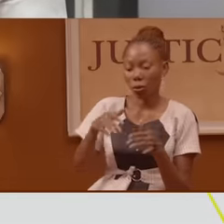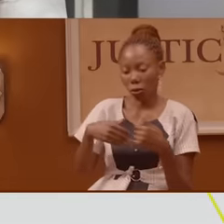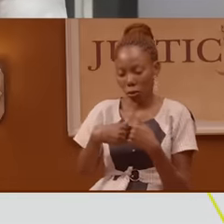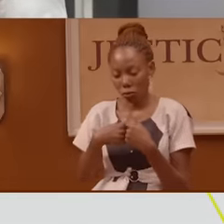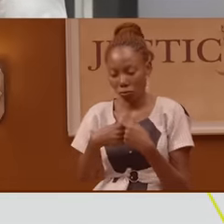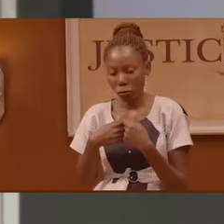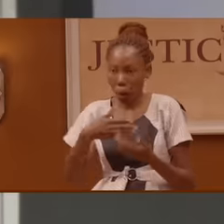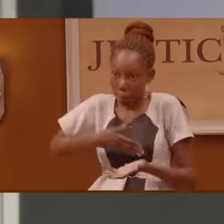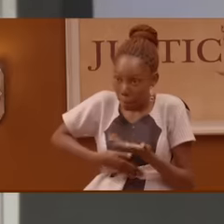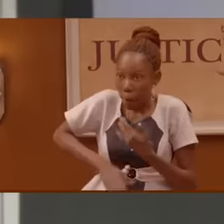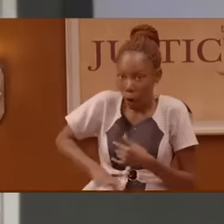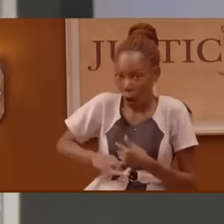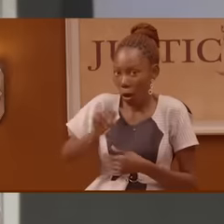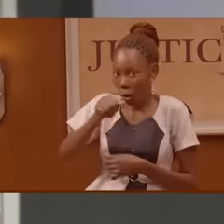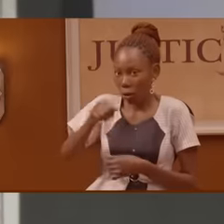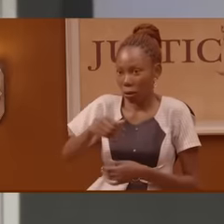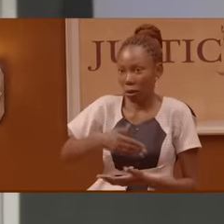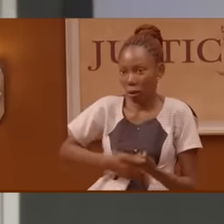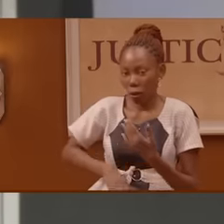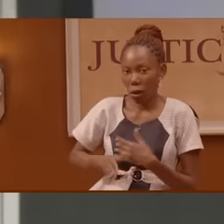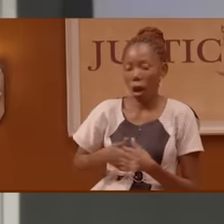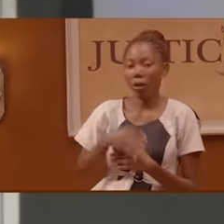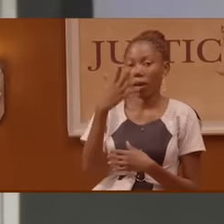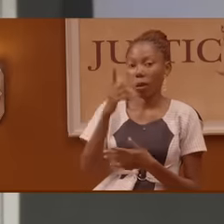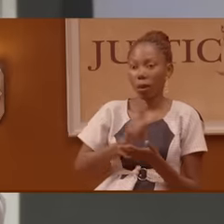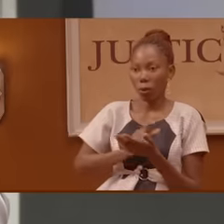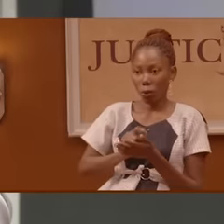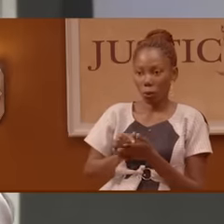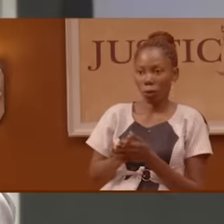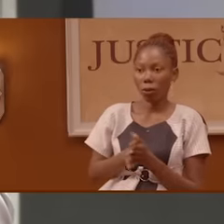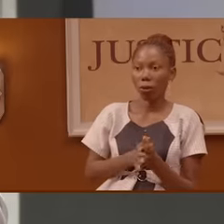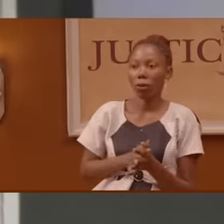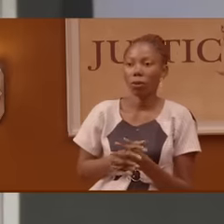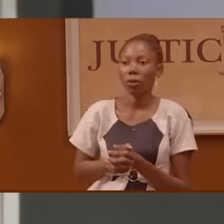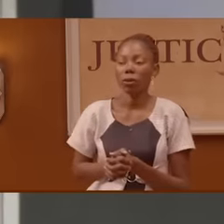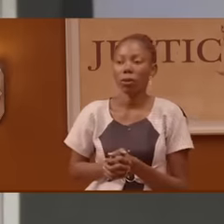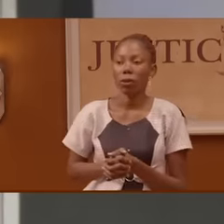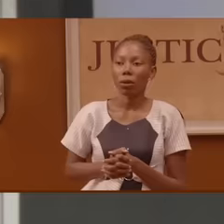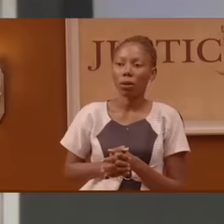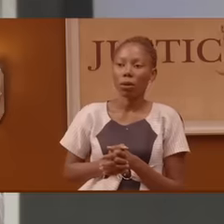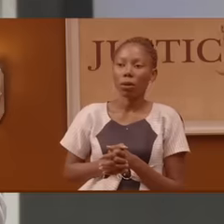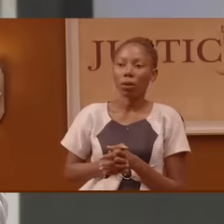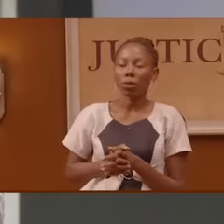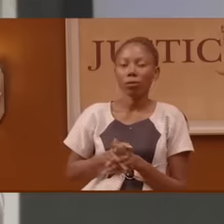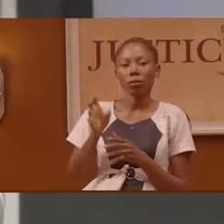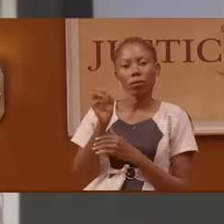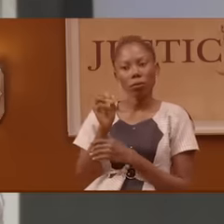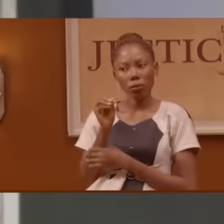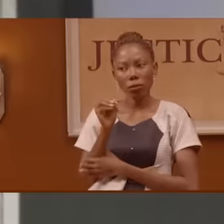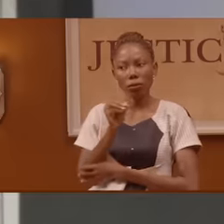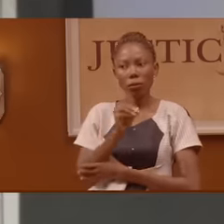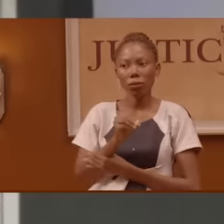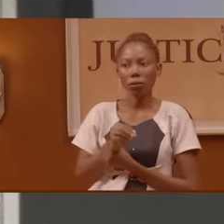exam. Maybe when the child was 3 weeks, I went back to school. My mom had to follow me because I had to write an exam. So,